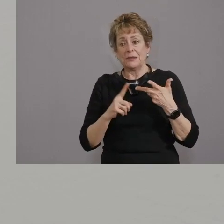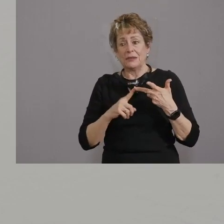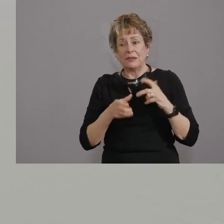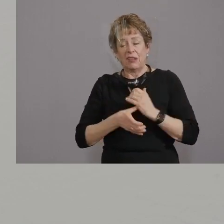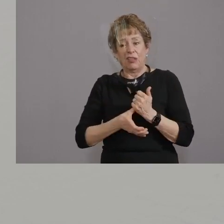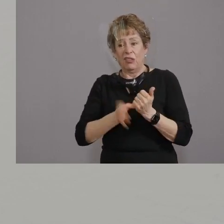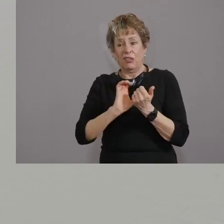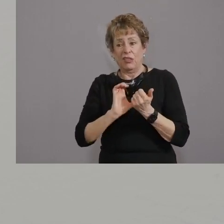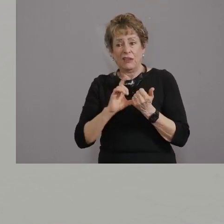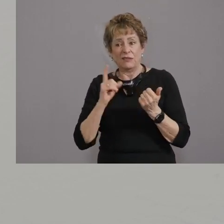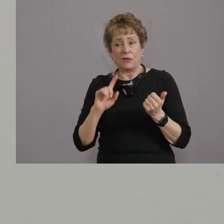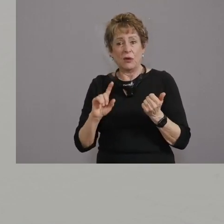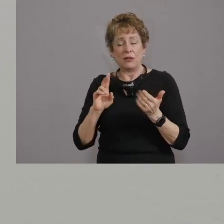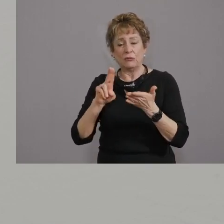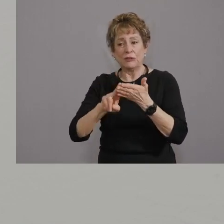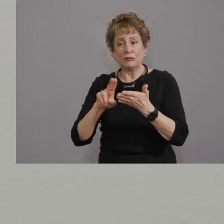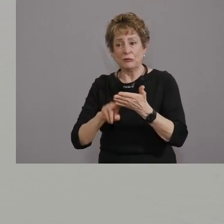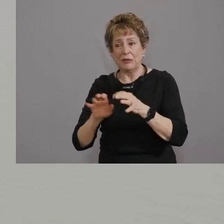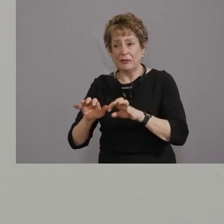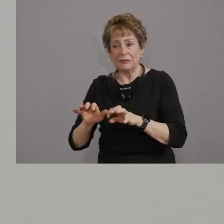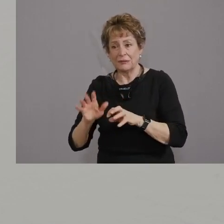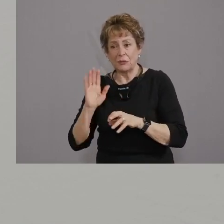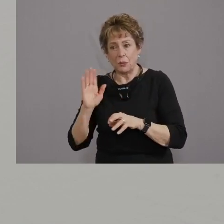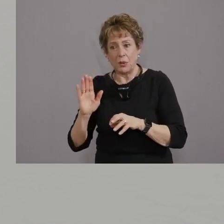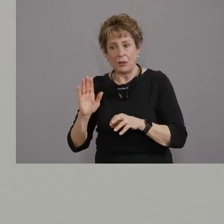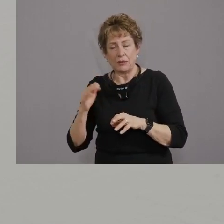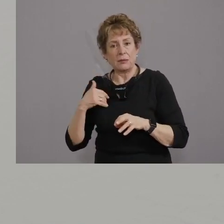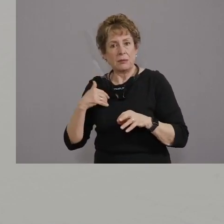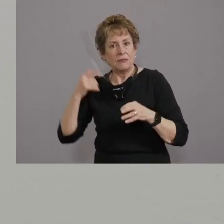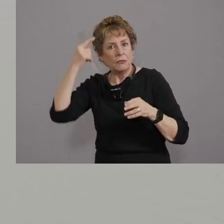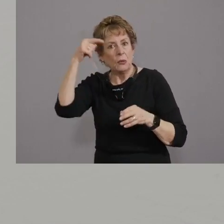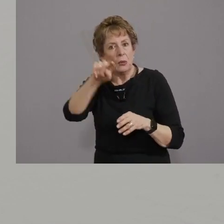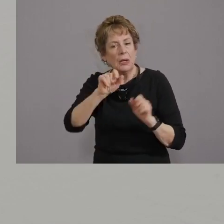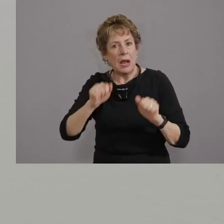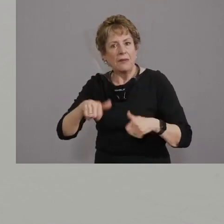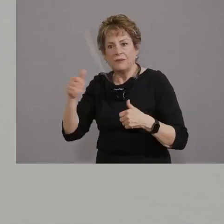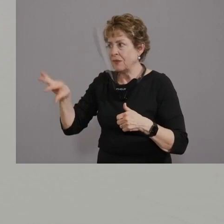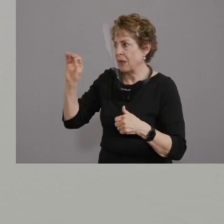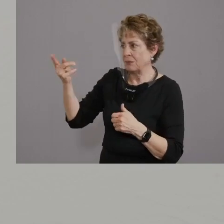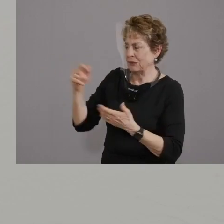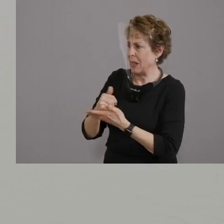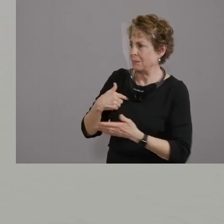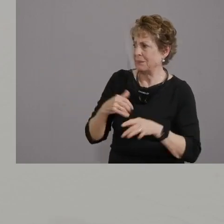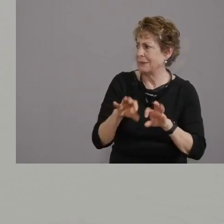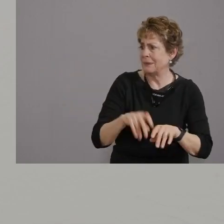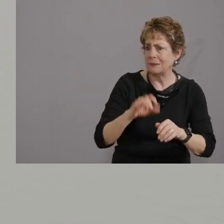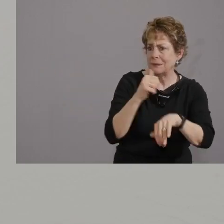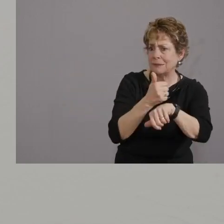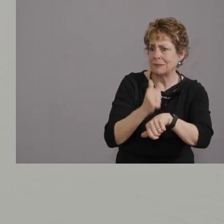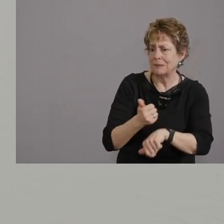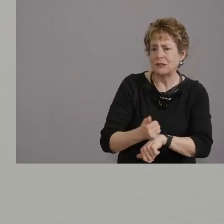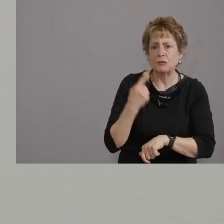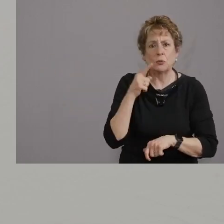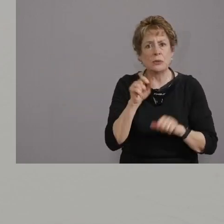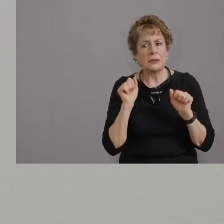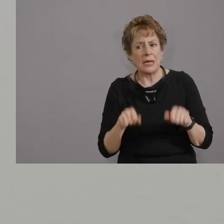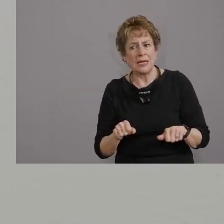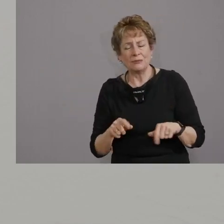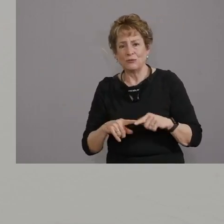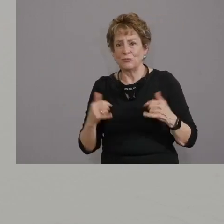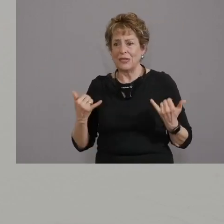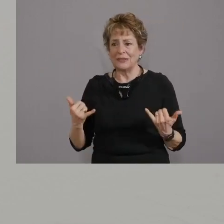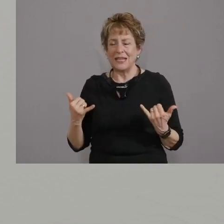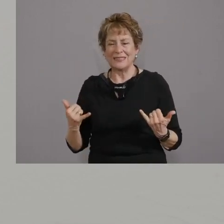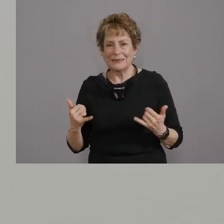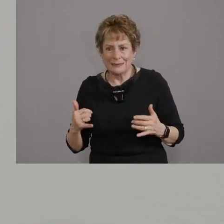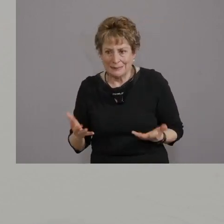registration, somebody else can register for you. You can get them started and just have them pick the appointment. That's not going to help right now because we